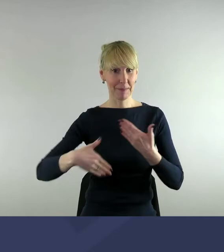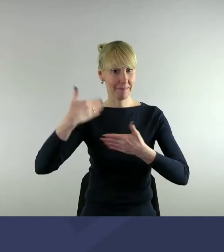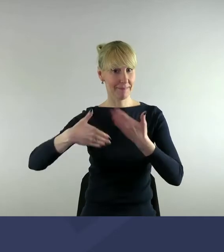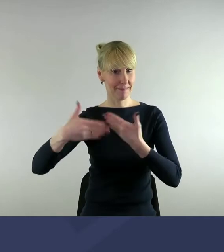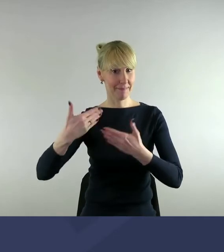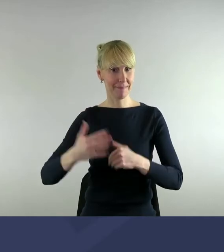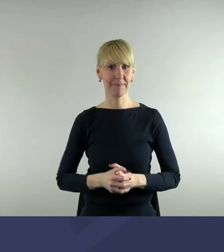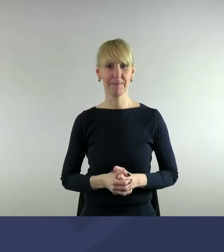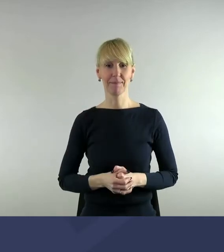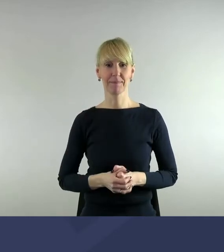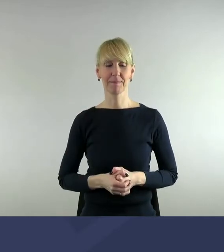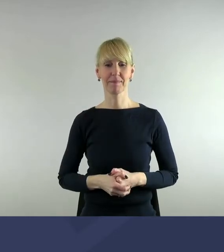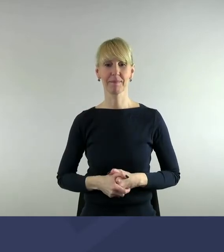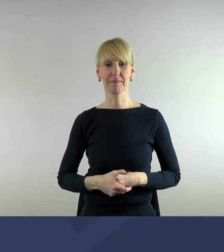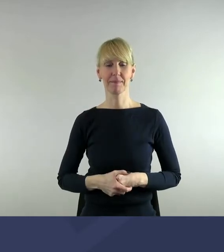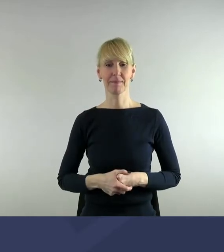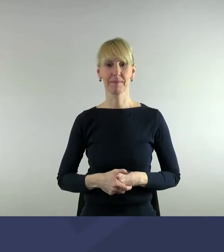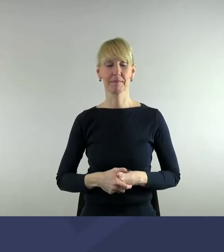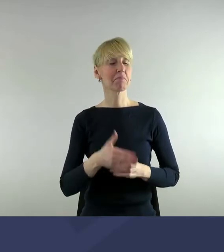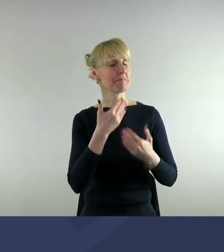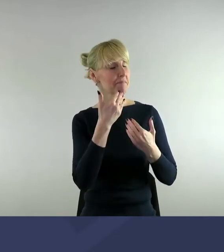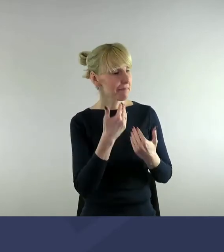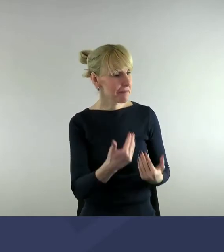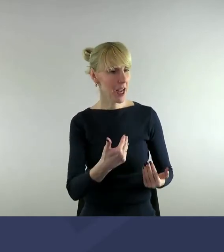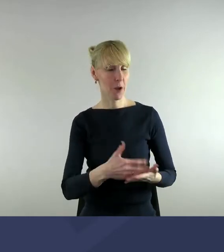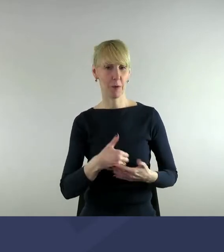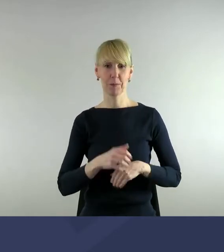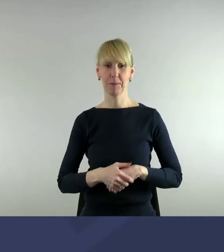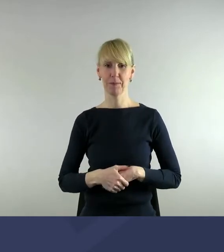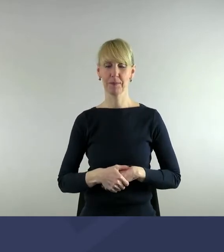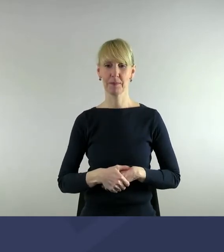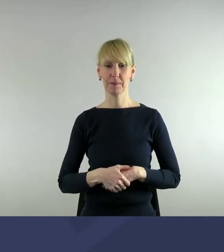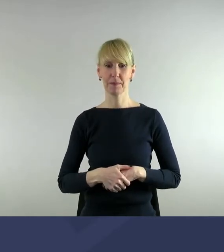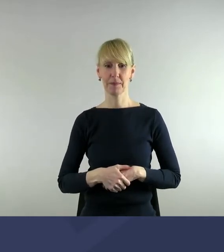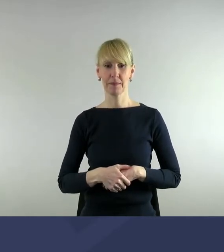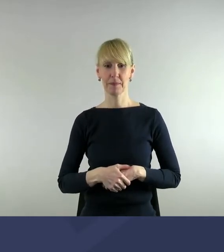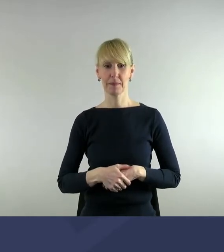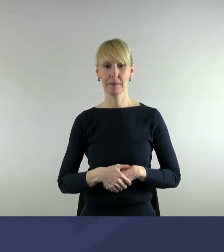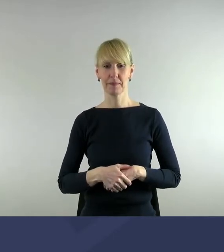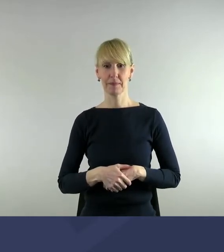and I'd like to pass the floor to the next speakers. Thank you very much.